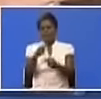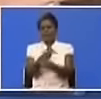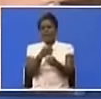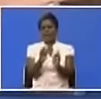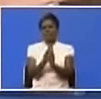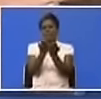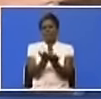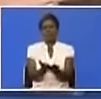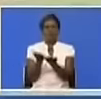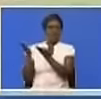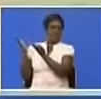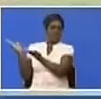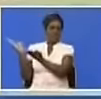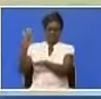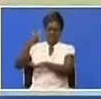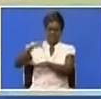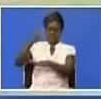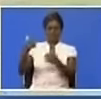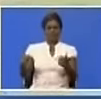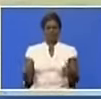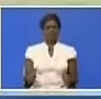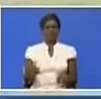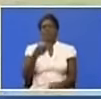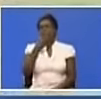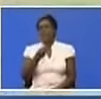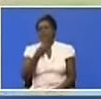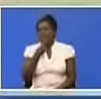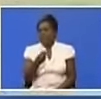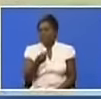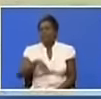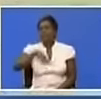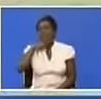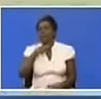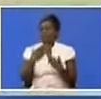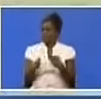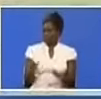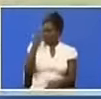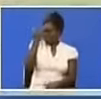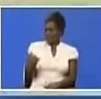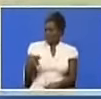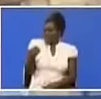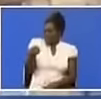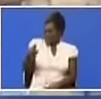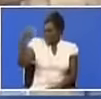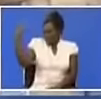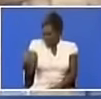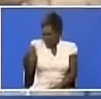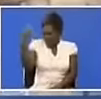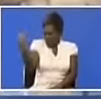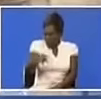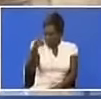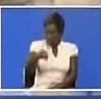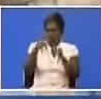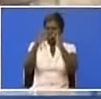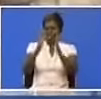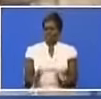lies on his desk untouched. Kevin Kagurwa is no more. It is alleged that he was caned to death by his